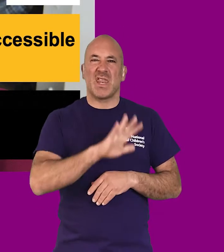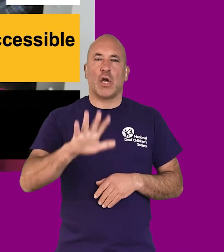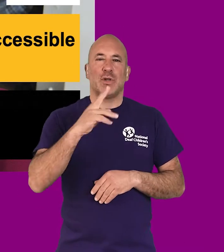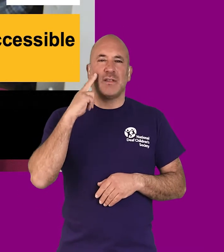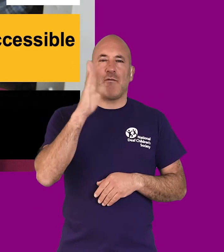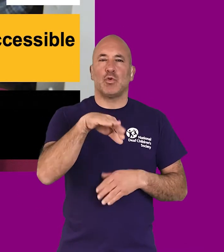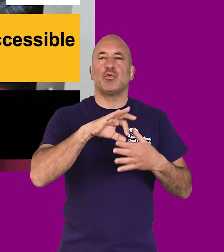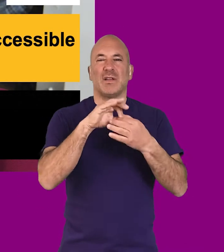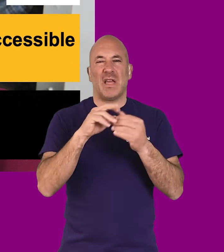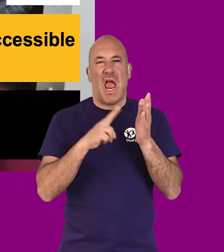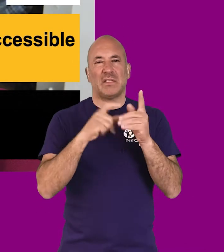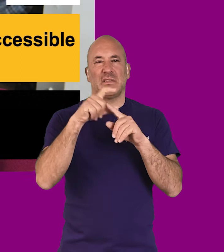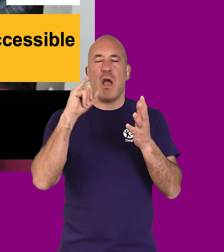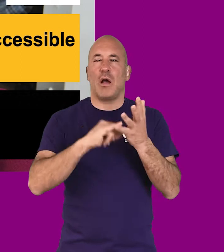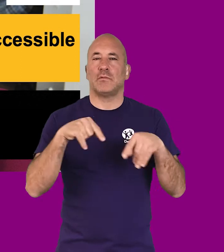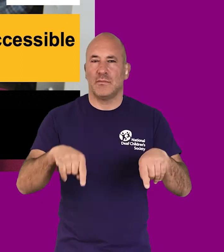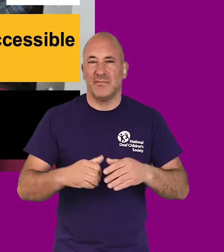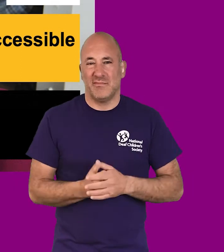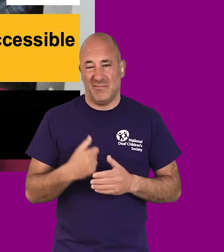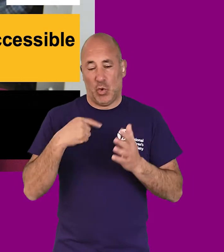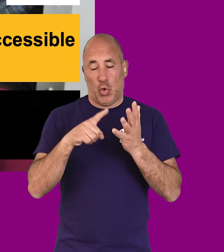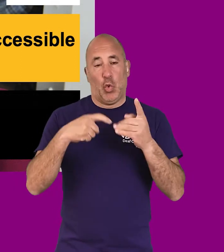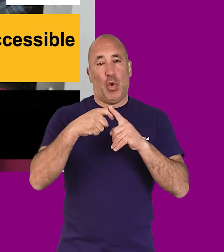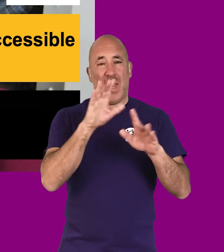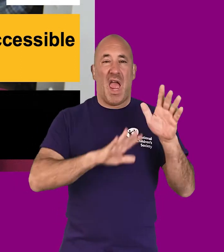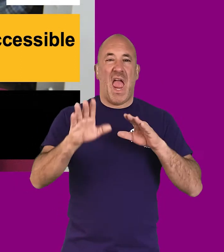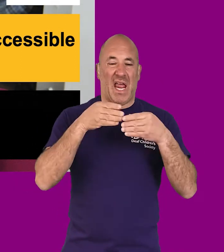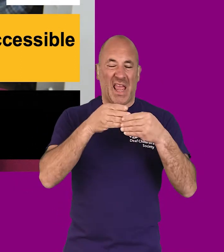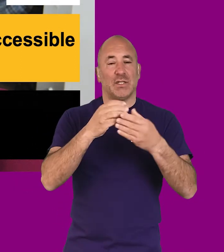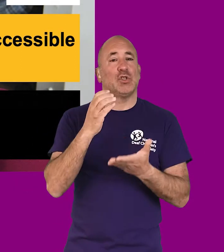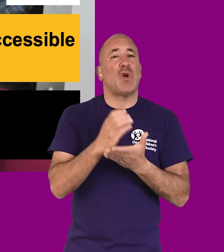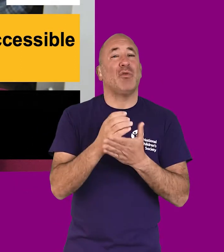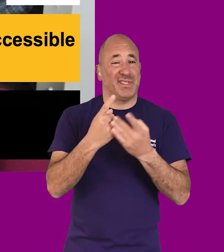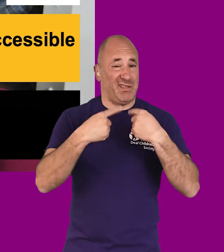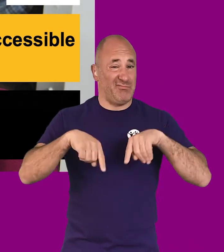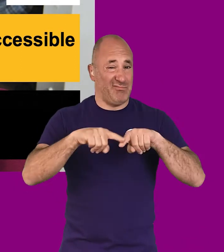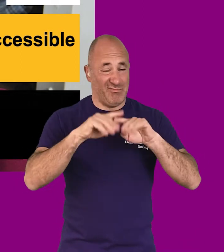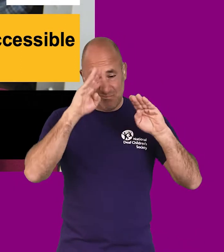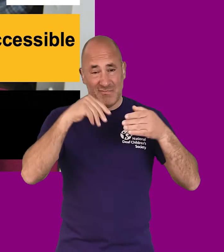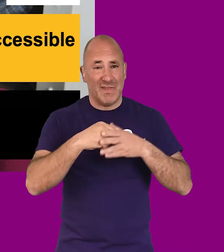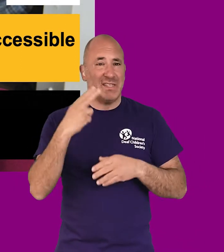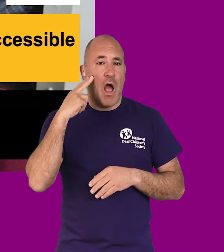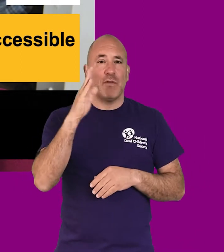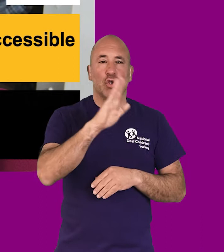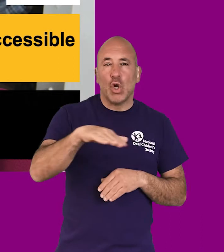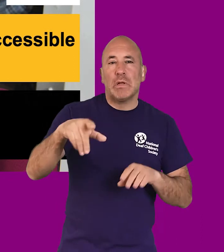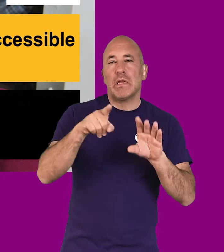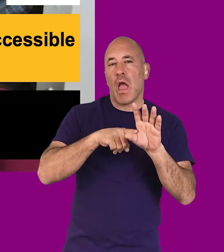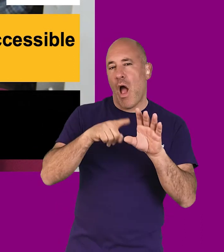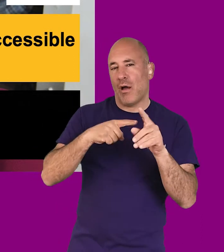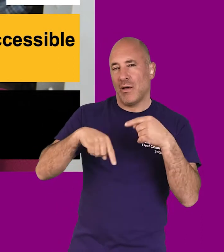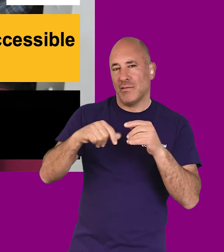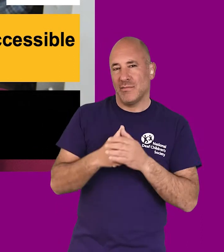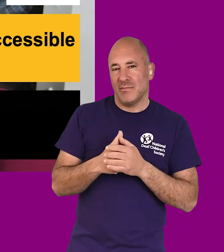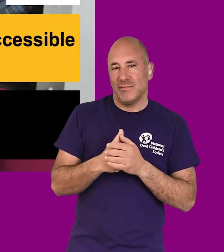So a bit about the National Deaf Children's Society. We are the UK's leading charity